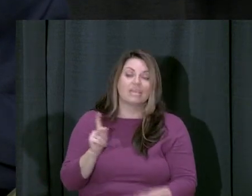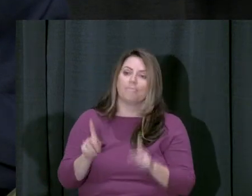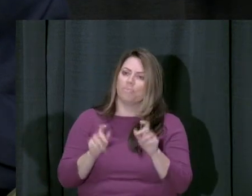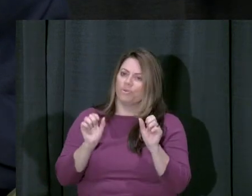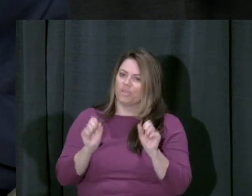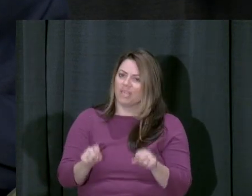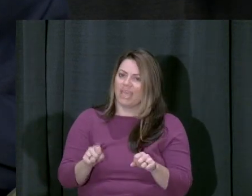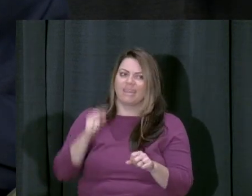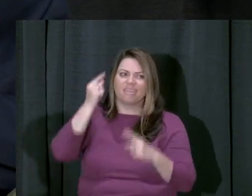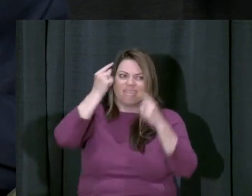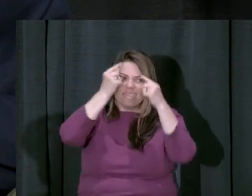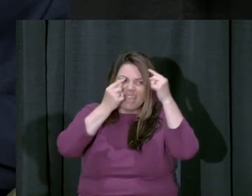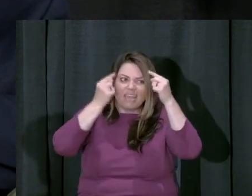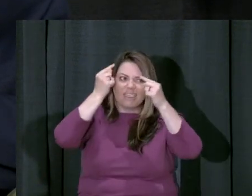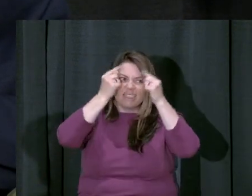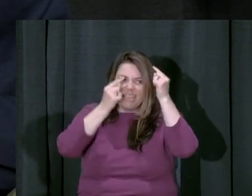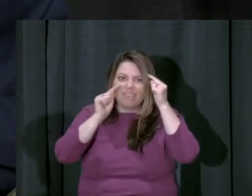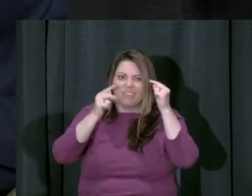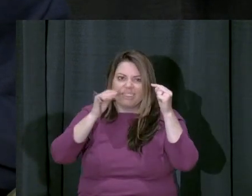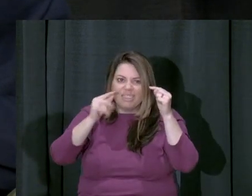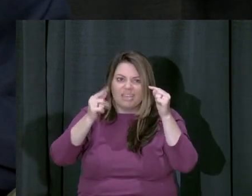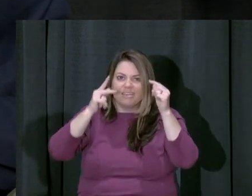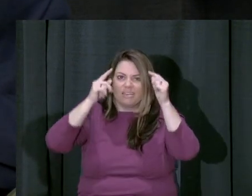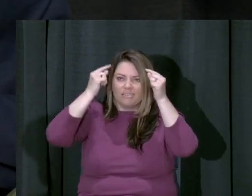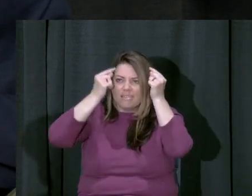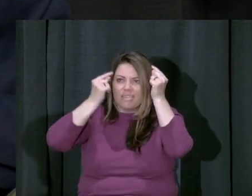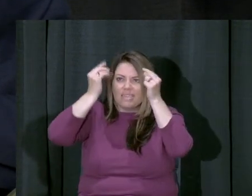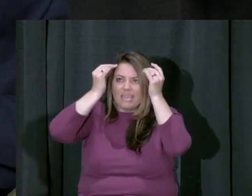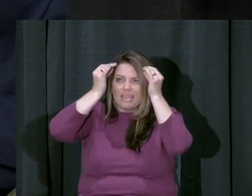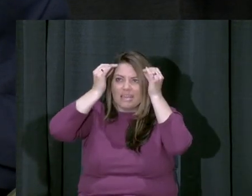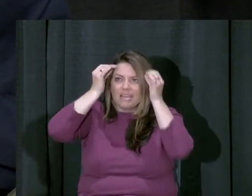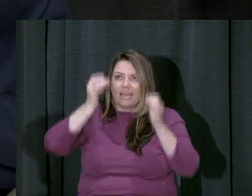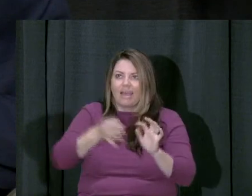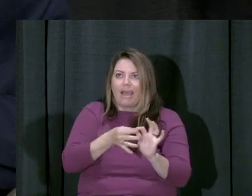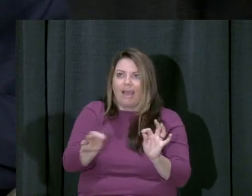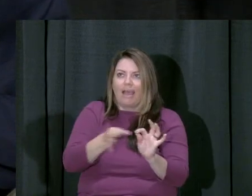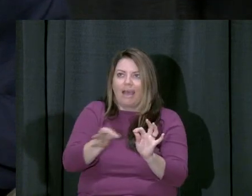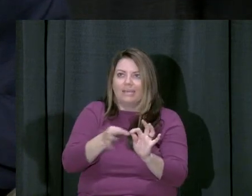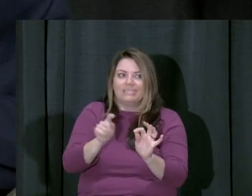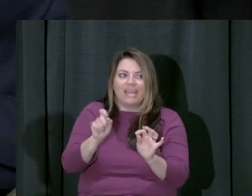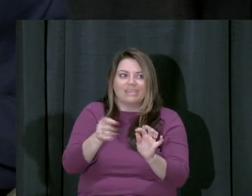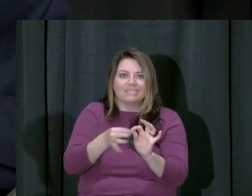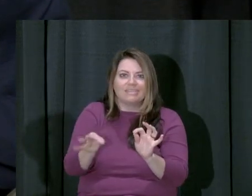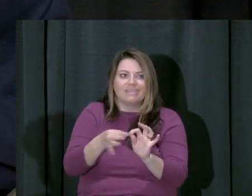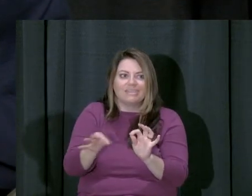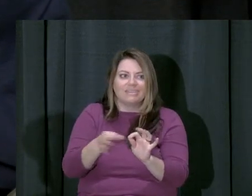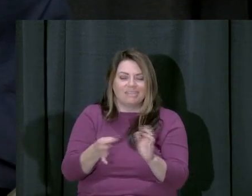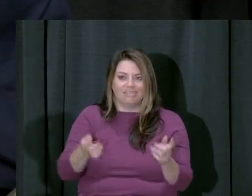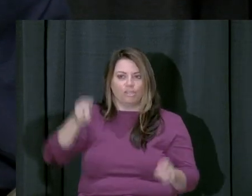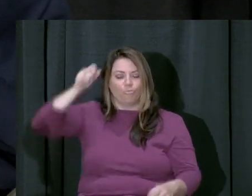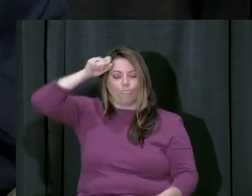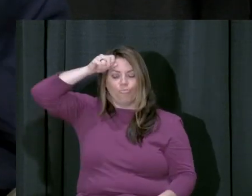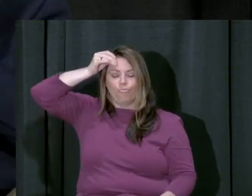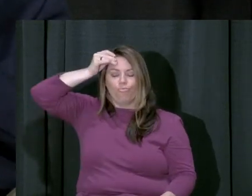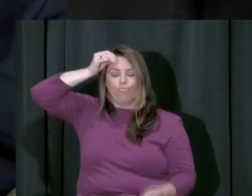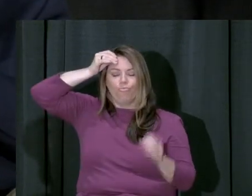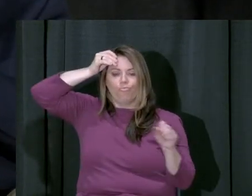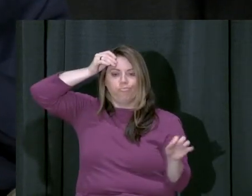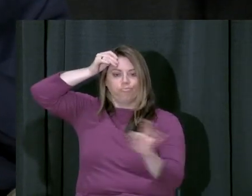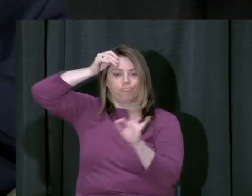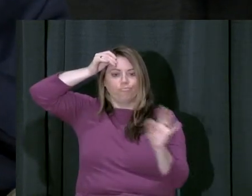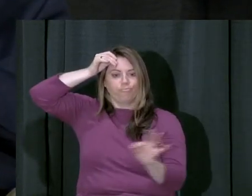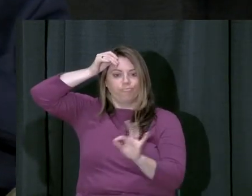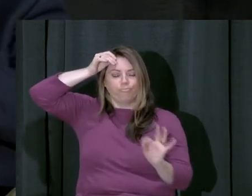about thinking and having the text come out rather than having to do it. They talk about subvocalization, where you just think about